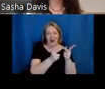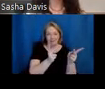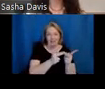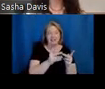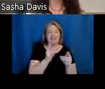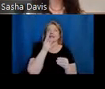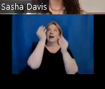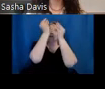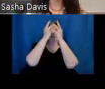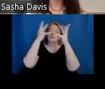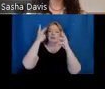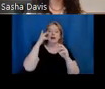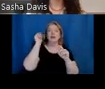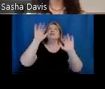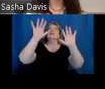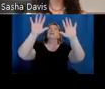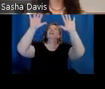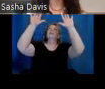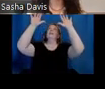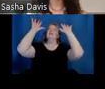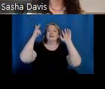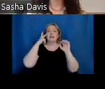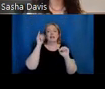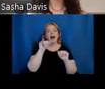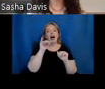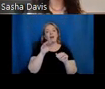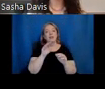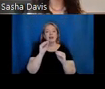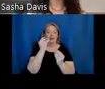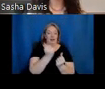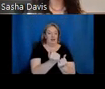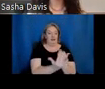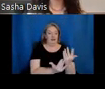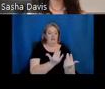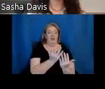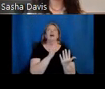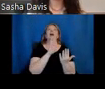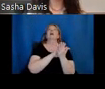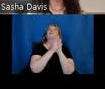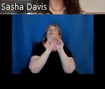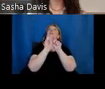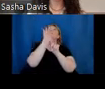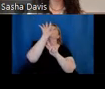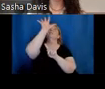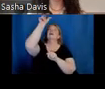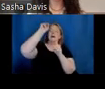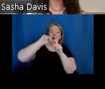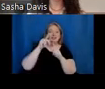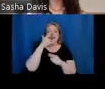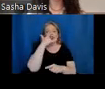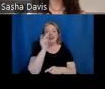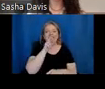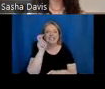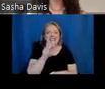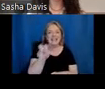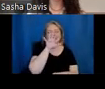ceiling and see how the flames evolve into dragons and snakes above you. The former hayloft, now a window,